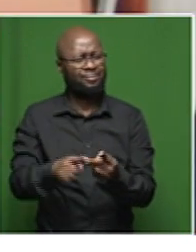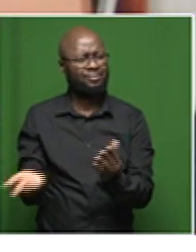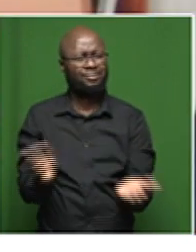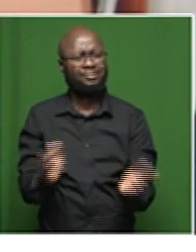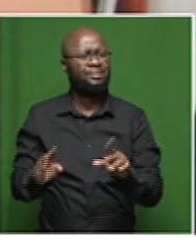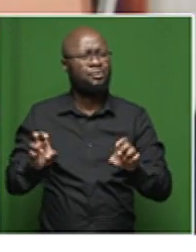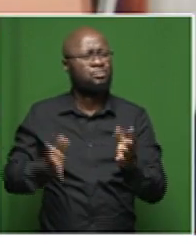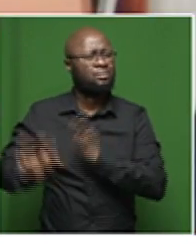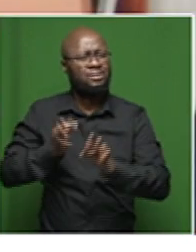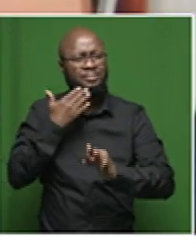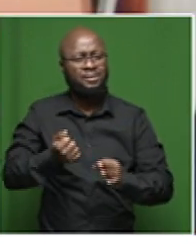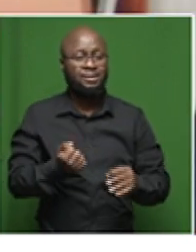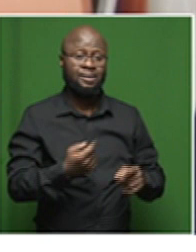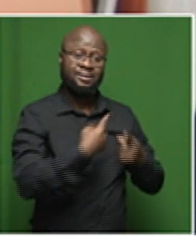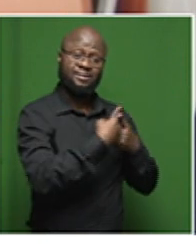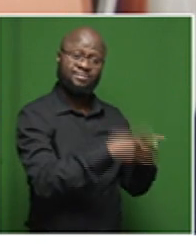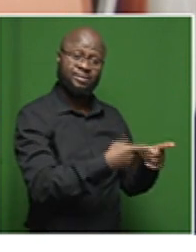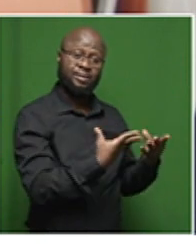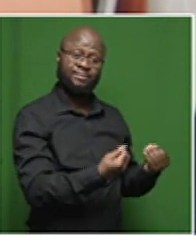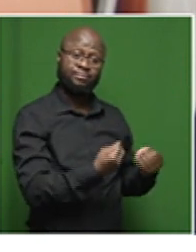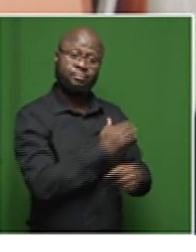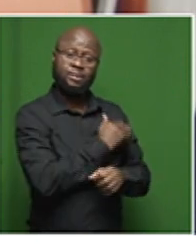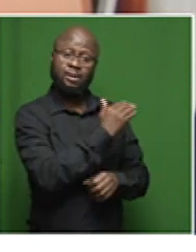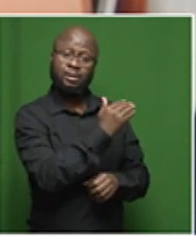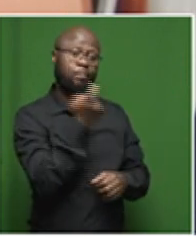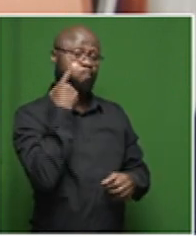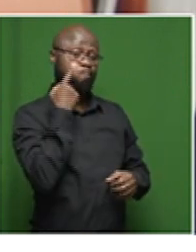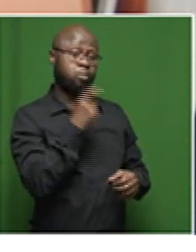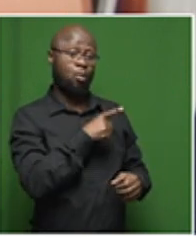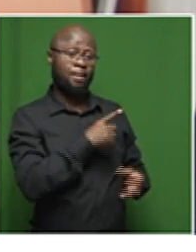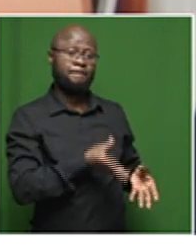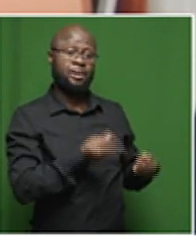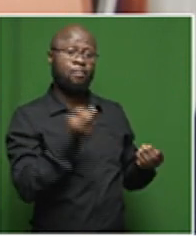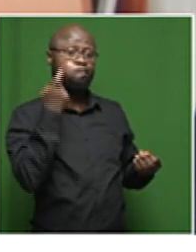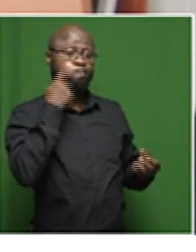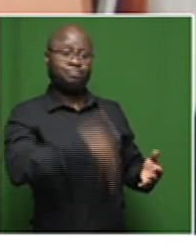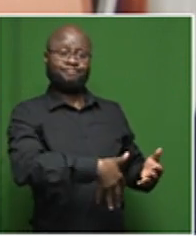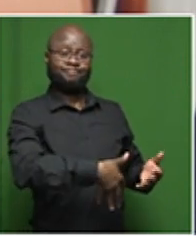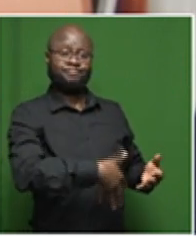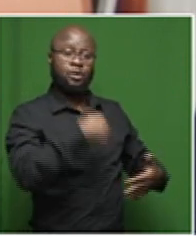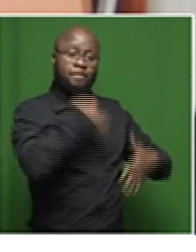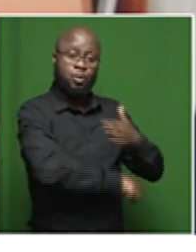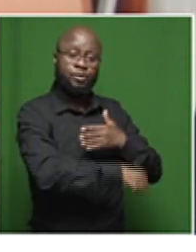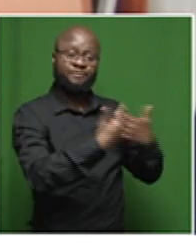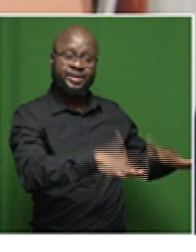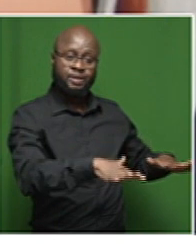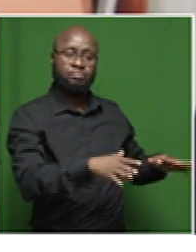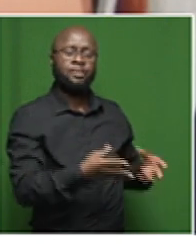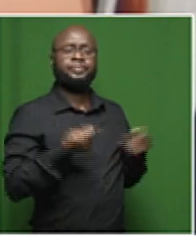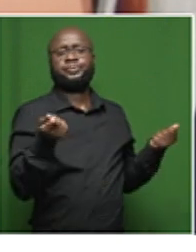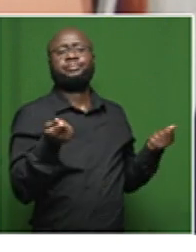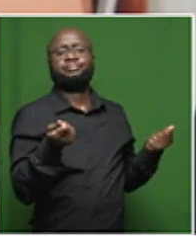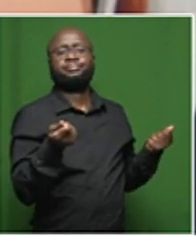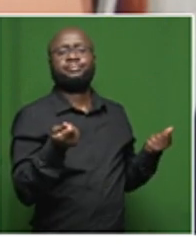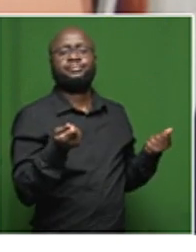difference. Pregnancy-induced hypertension comes only with the pregnancy, and then when the pregnancy is done, the baby has been delivered, the patient